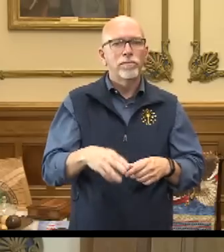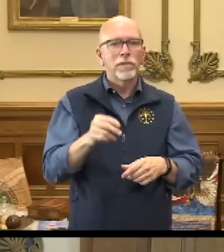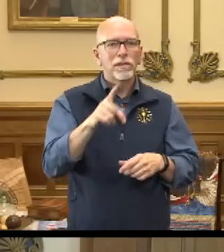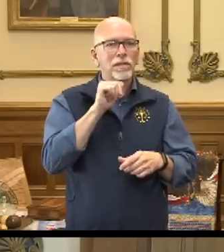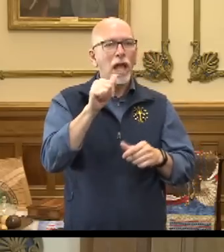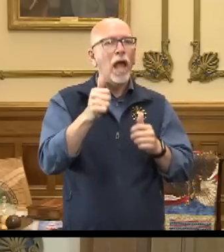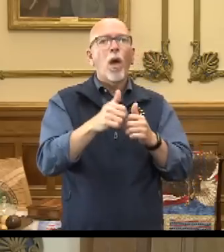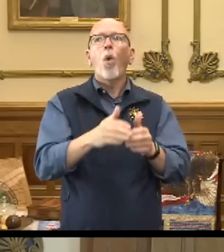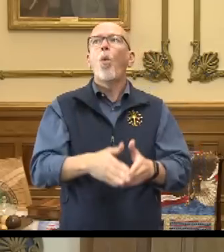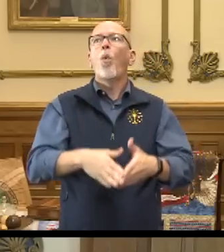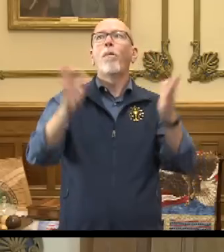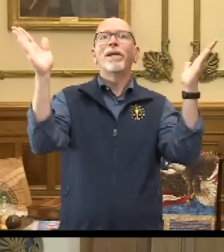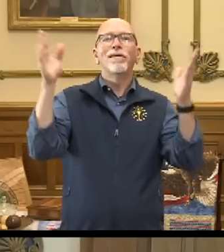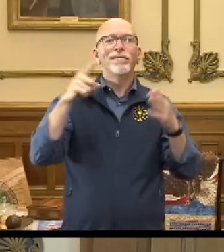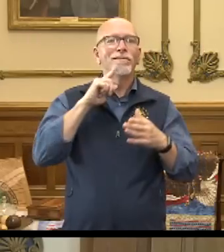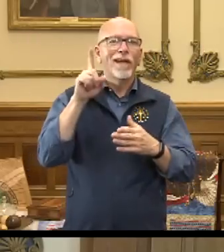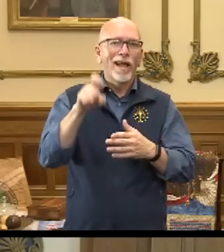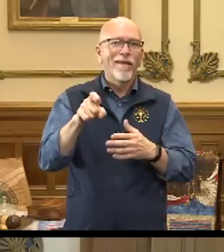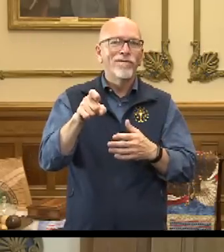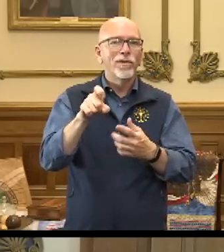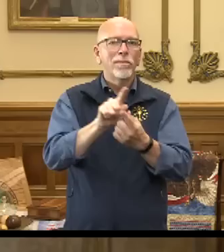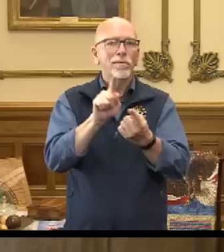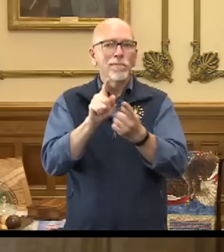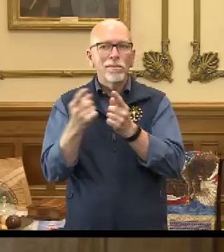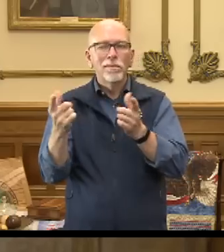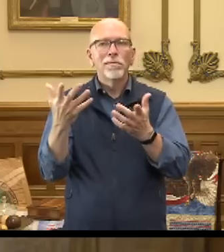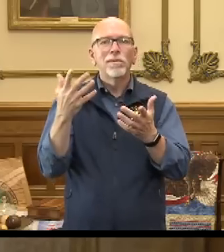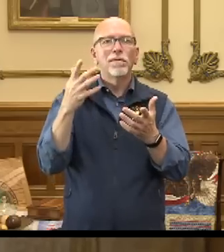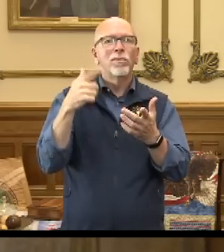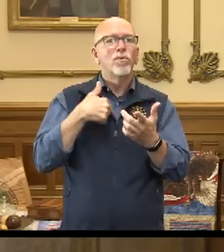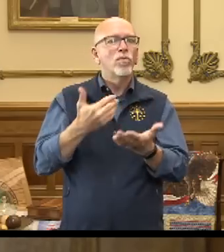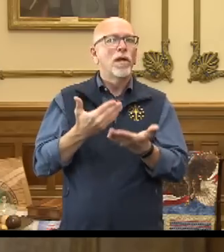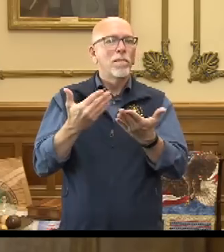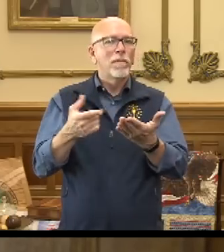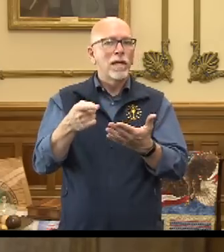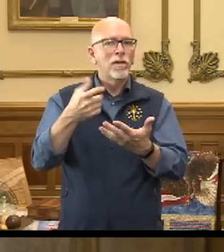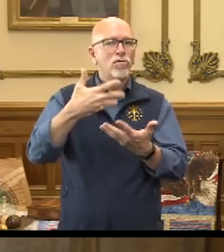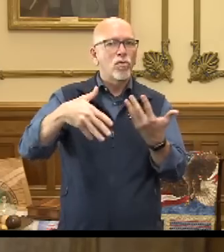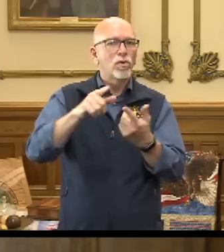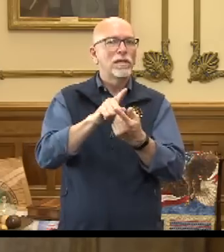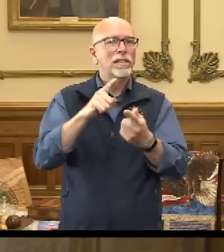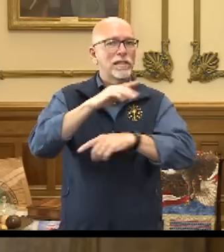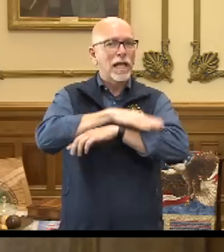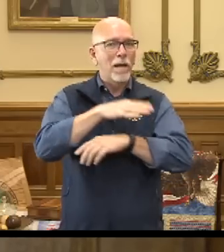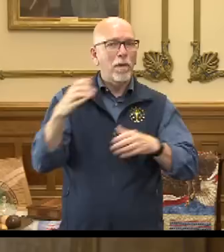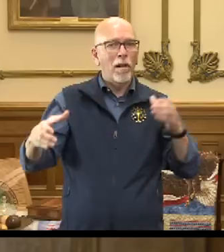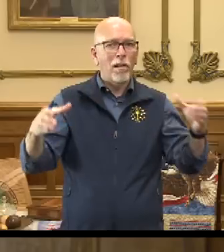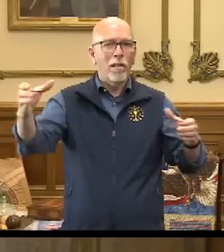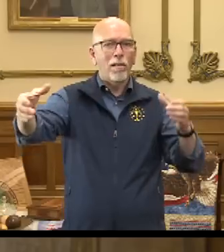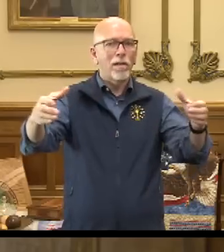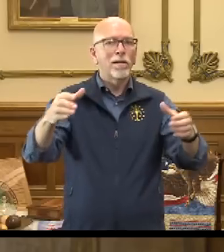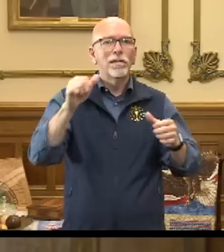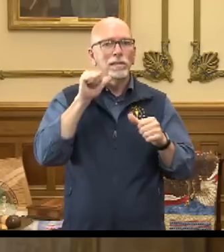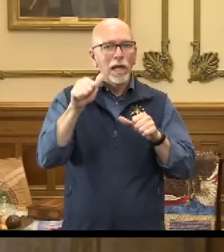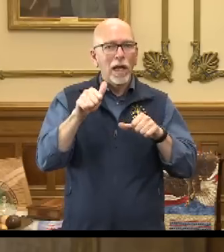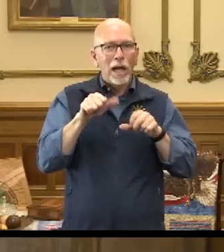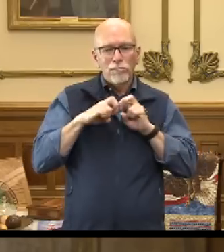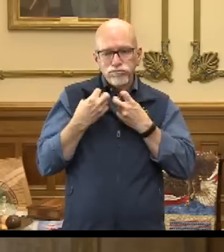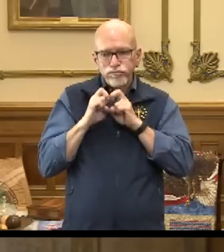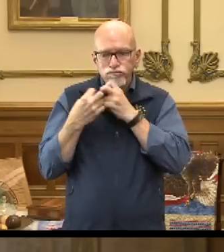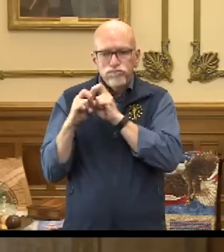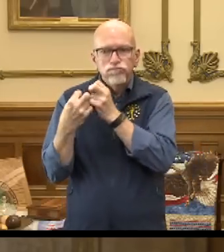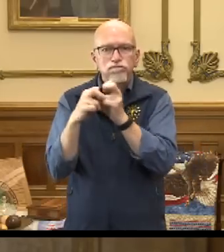open, right? That's right. I mean, Yeah. they have to socially distance. Yeah. We've recommended that it be socially distanced tables in the bar, not wall-to-wall